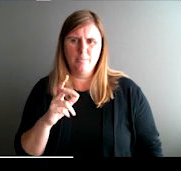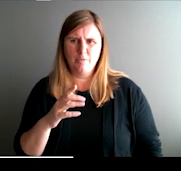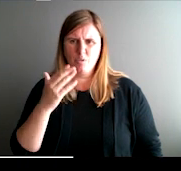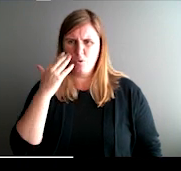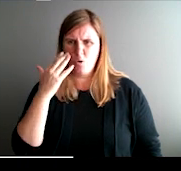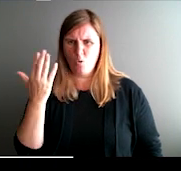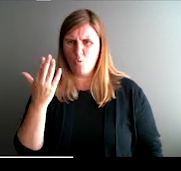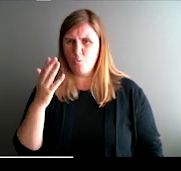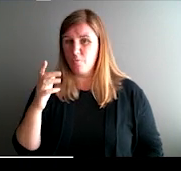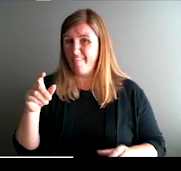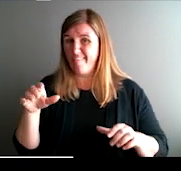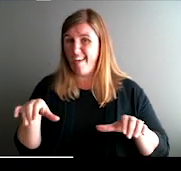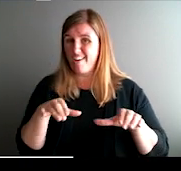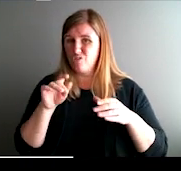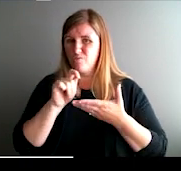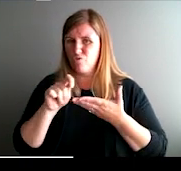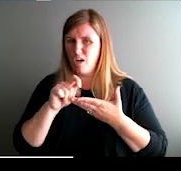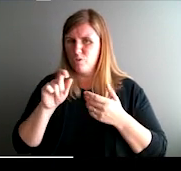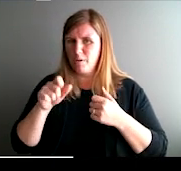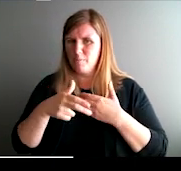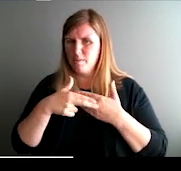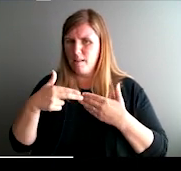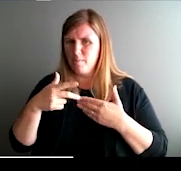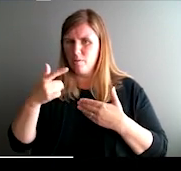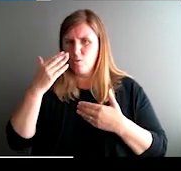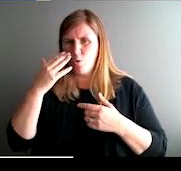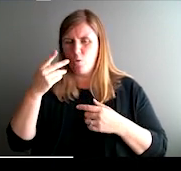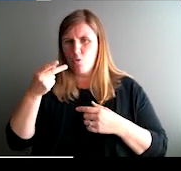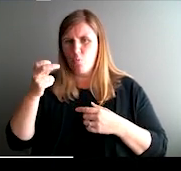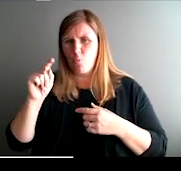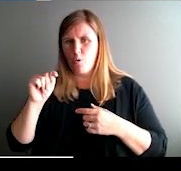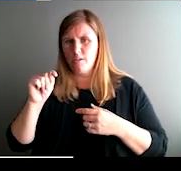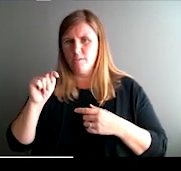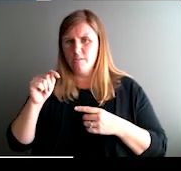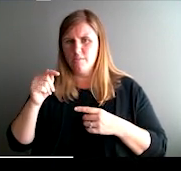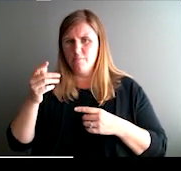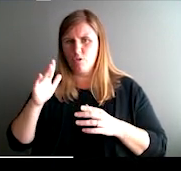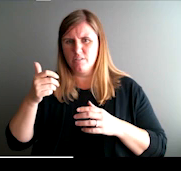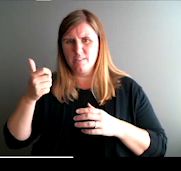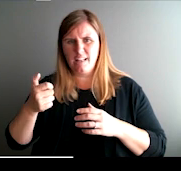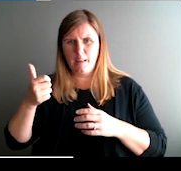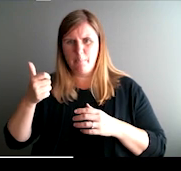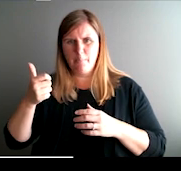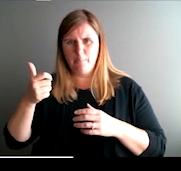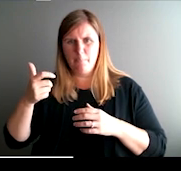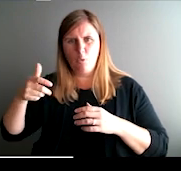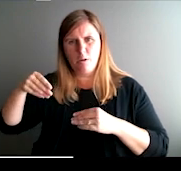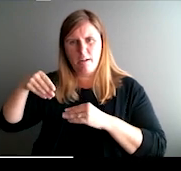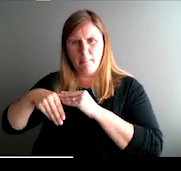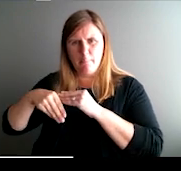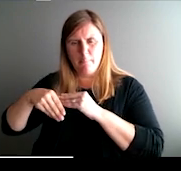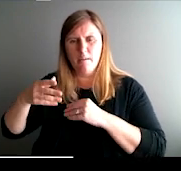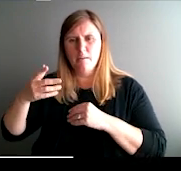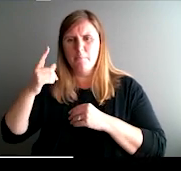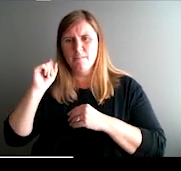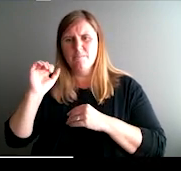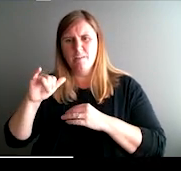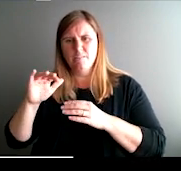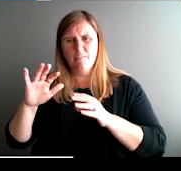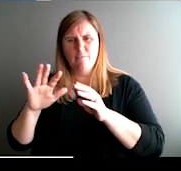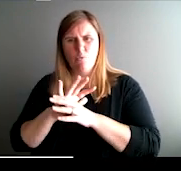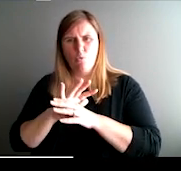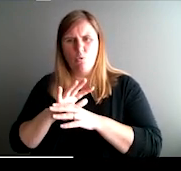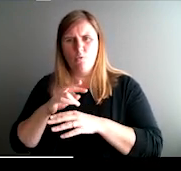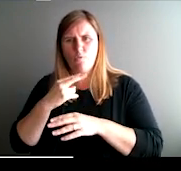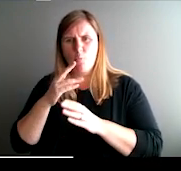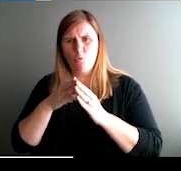action of writing to be able to label that. They need to know the point of the pen versus the clip and all of those things, because that's a full verbal